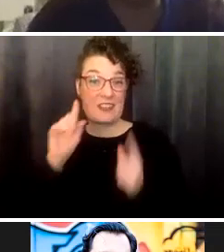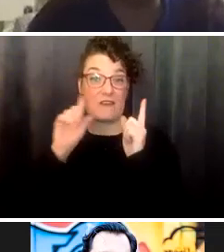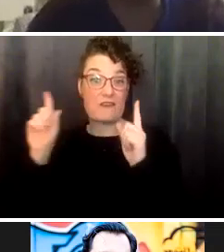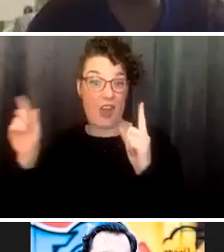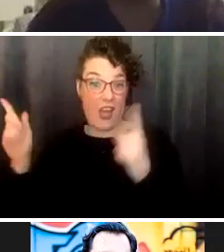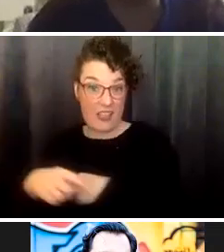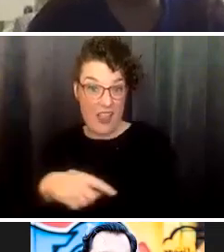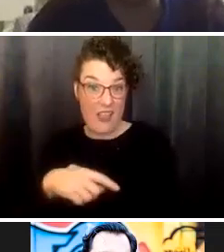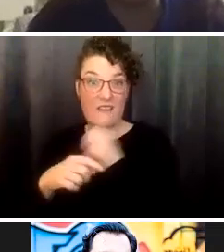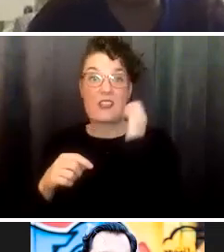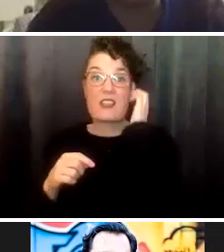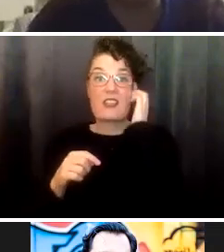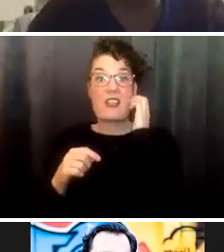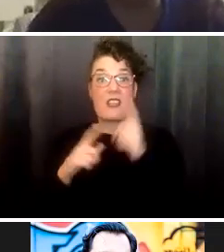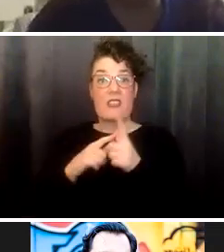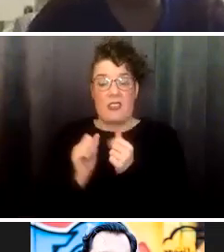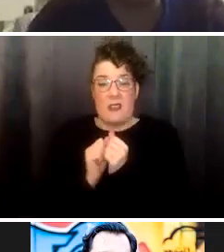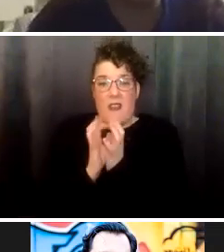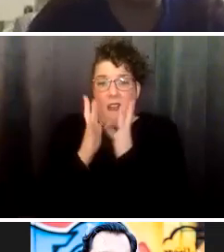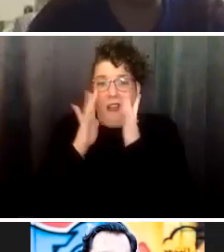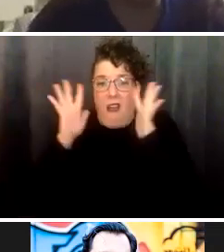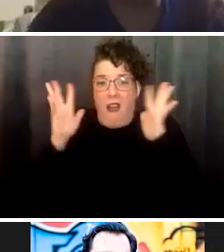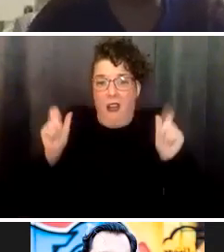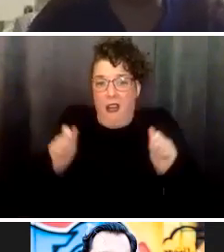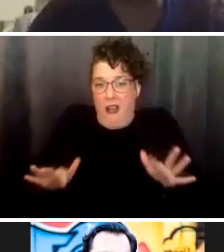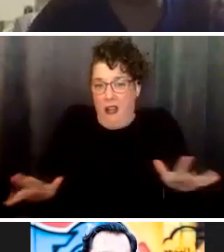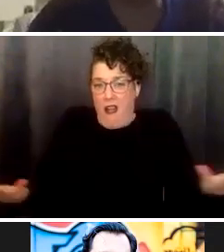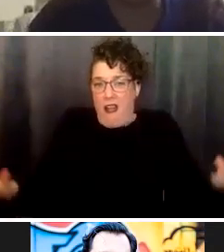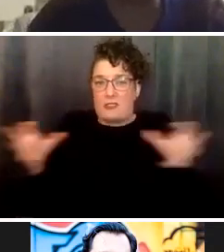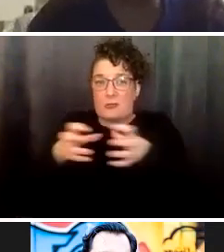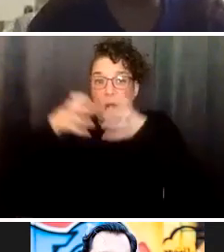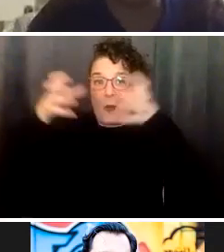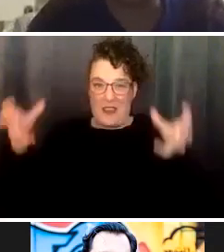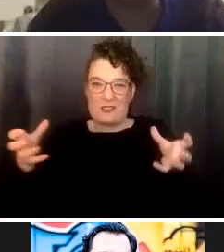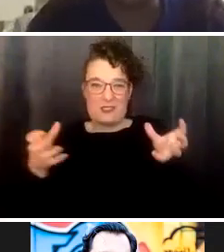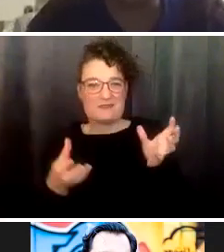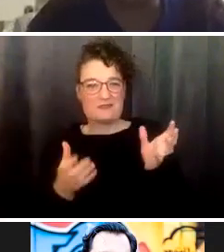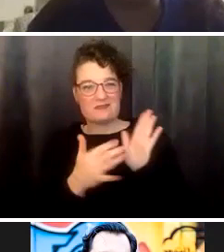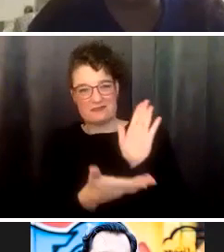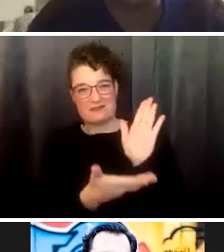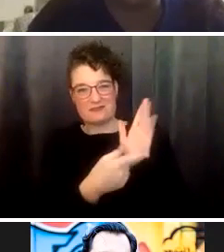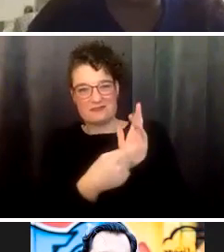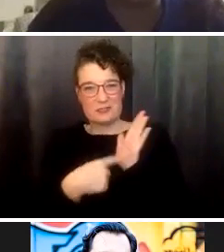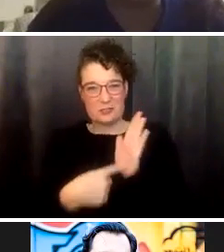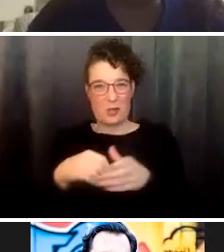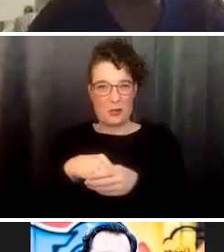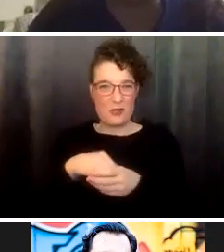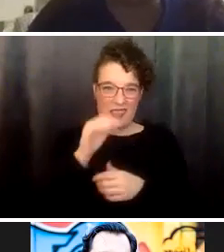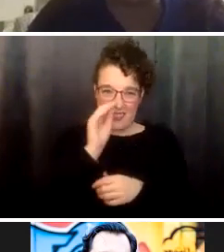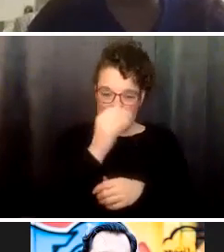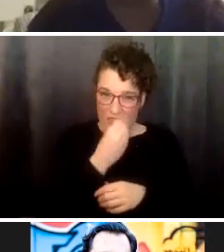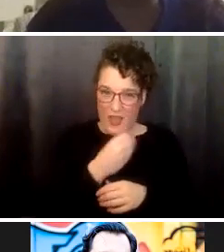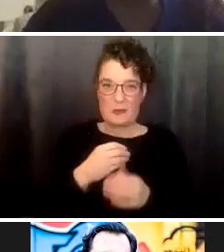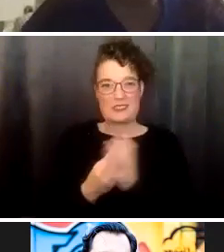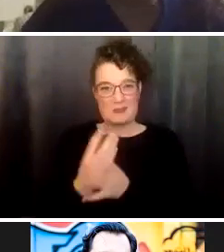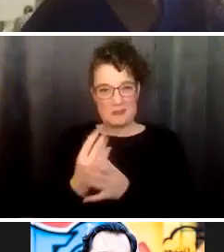knight that she blooms more than she ever has before, which is depicted by the variety of flowers and plants in this